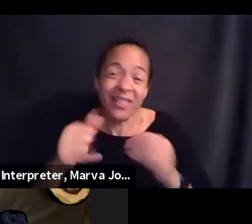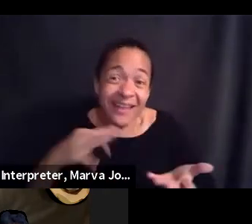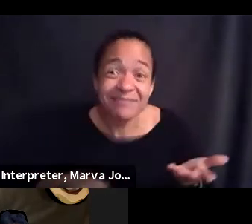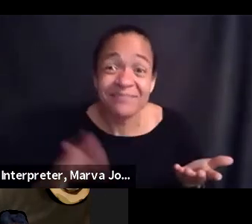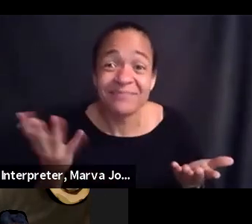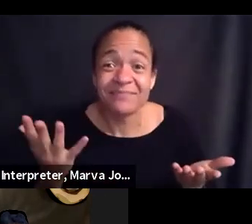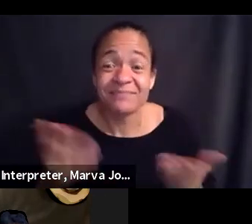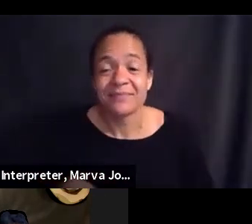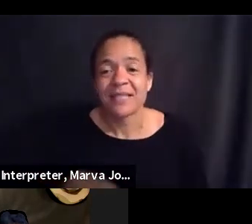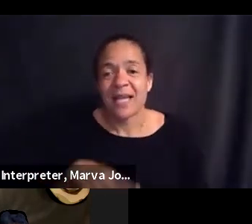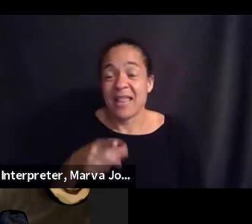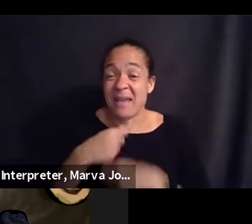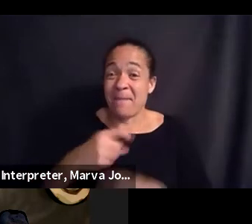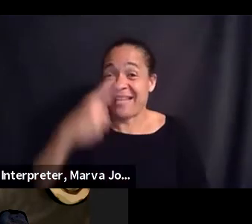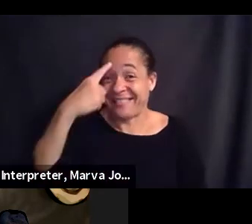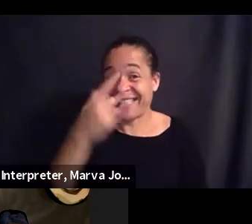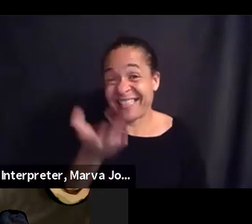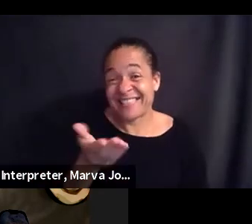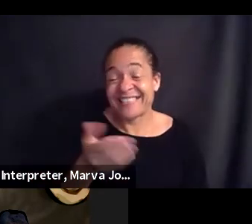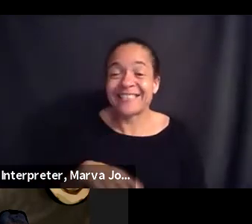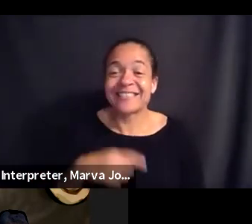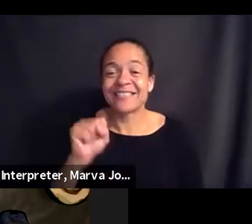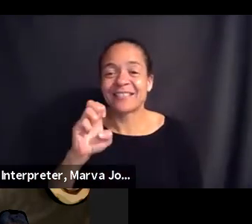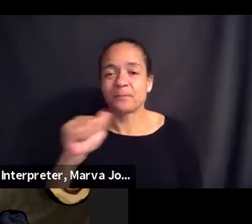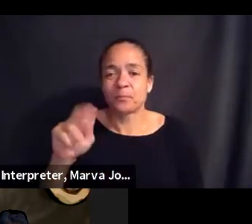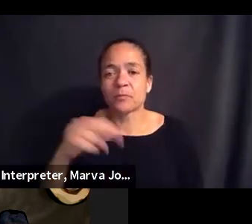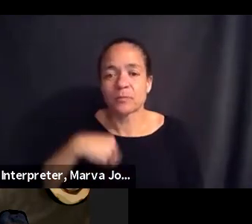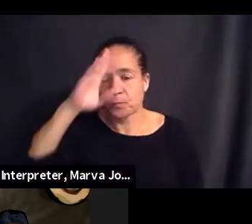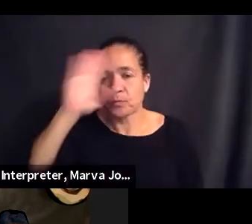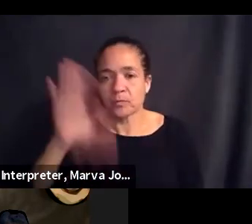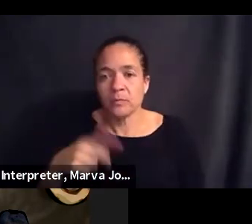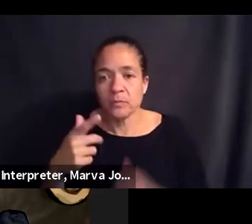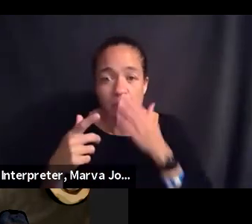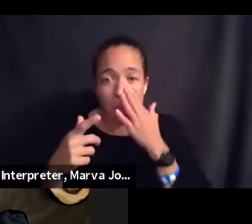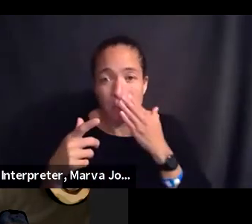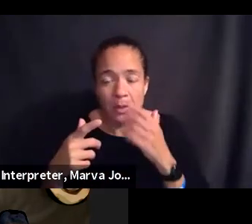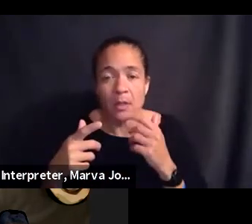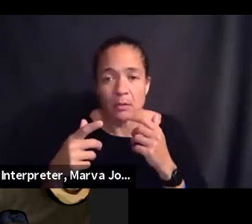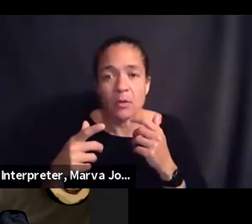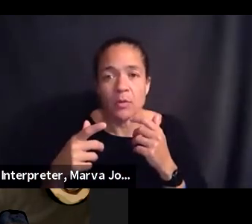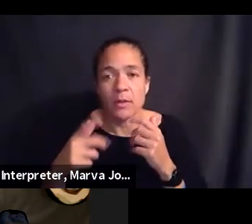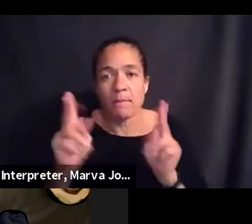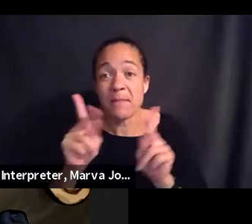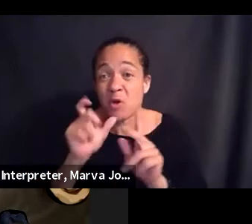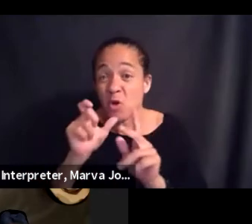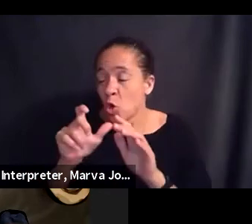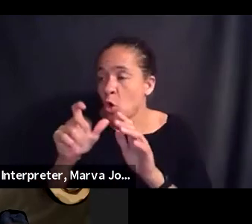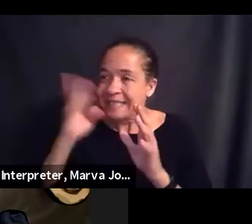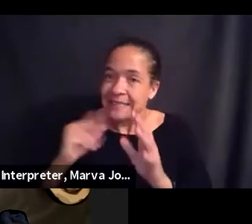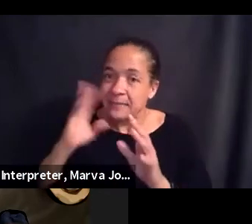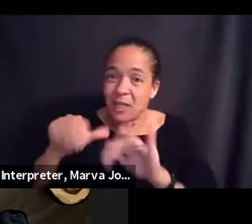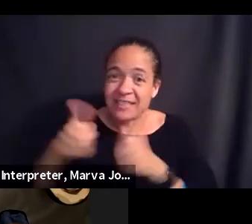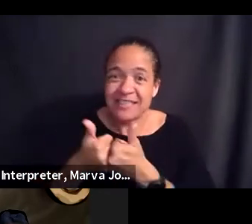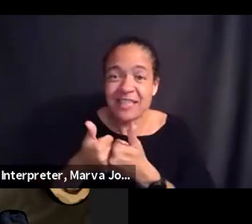It's good sense. And I know the folks who are closest to the challenges or the opportunities sometimes are the folks you need to be talking to. So it's kind of you all to make the time